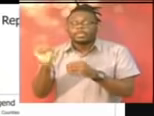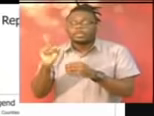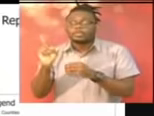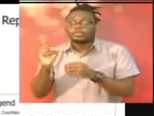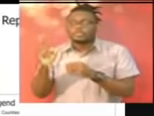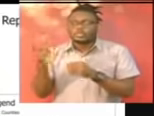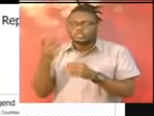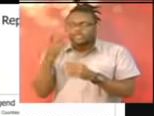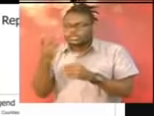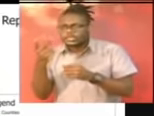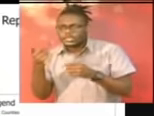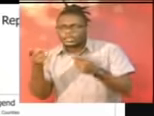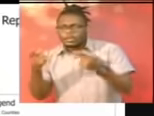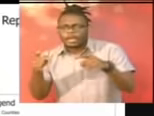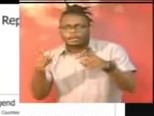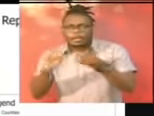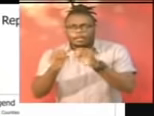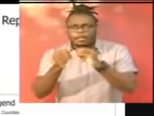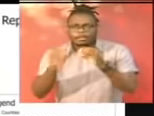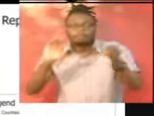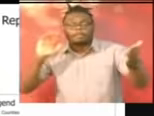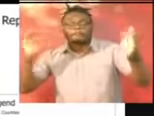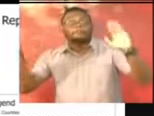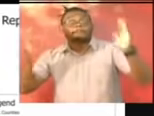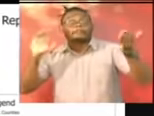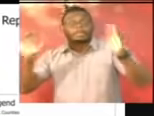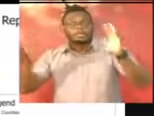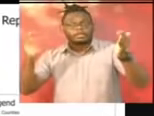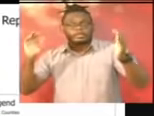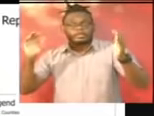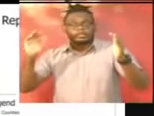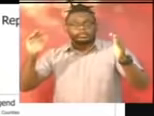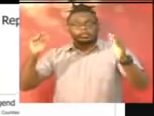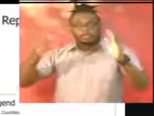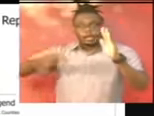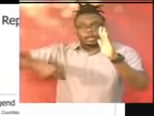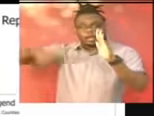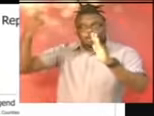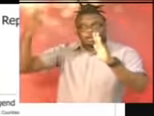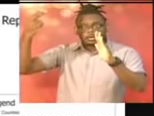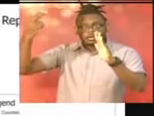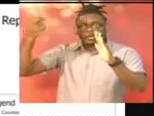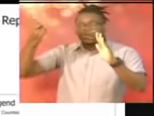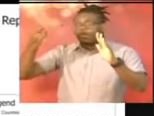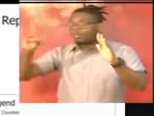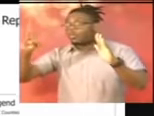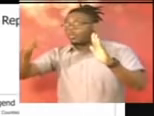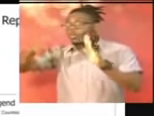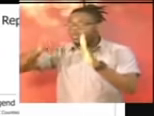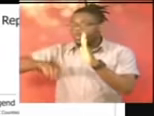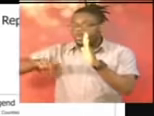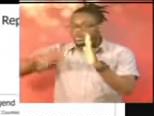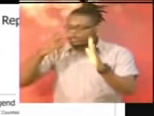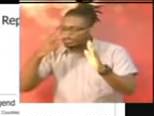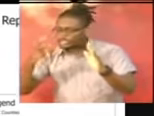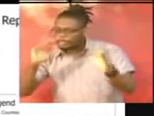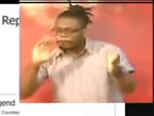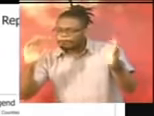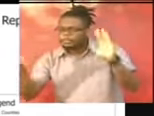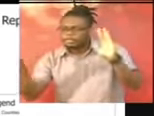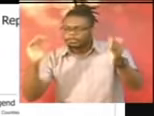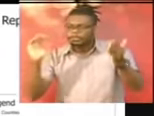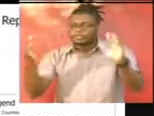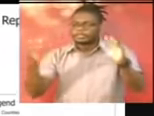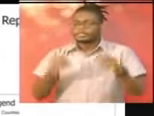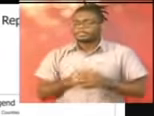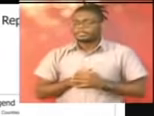note generally that there are a few areas which showed increases or continuous increases over this period, and it was scattered across the country. We'll take a